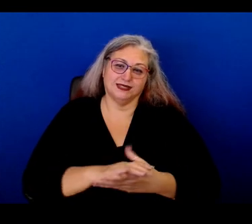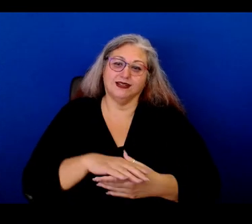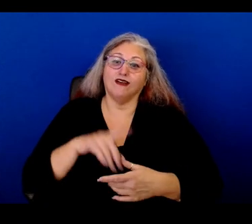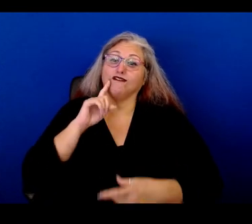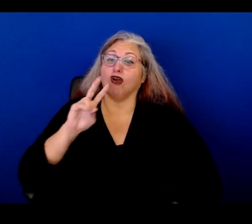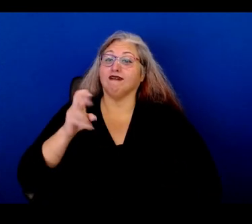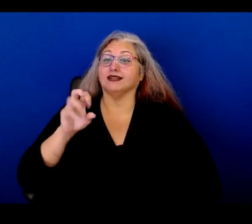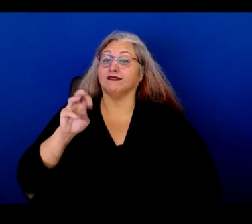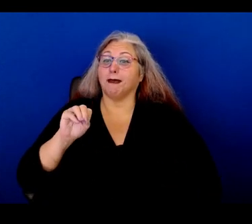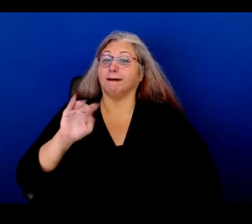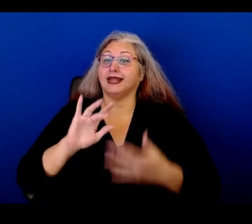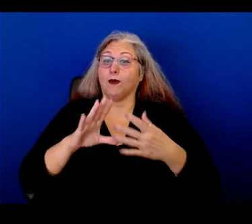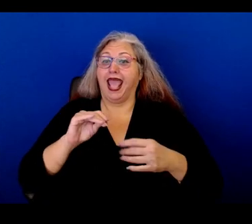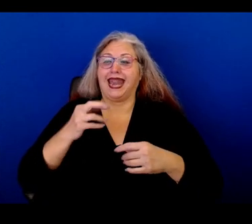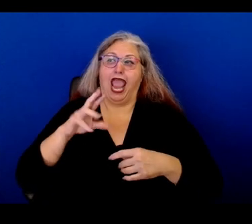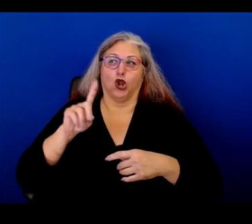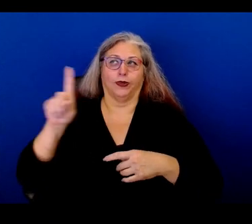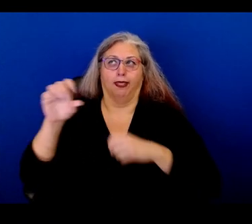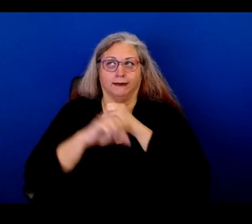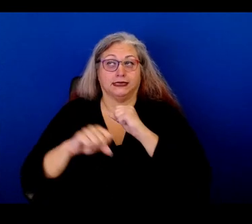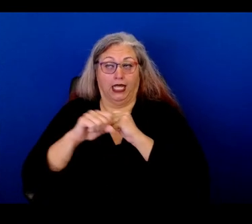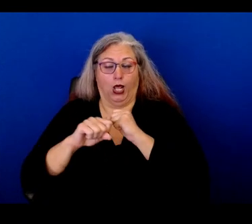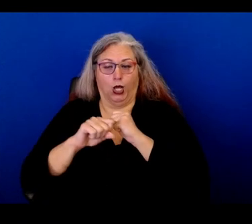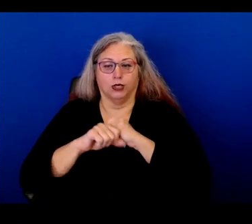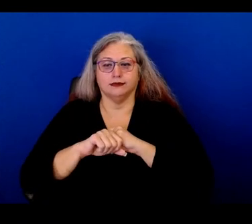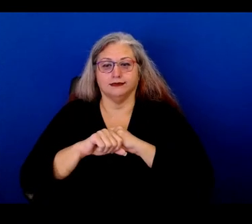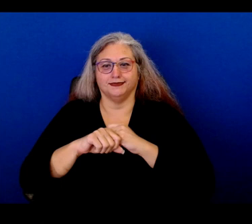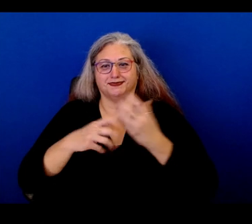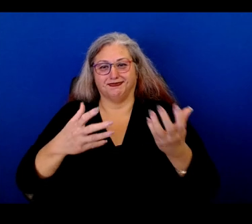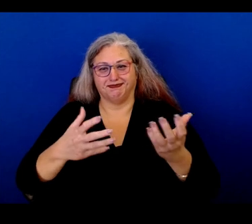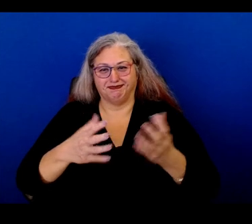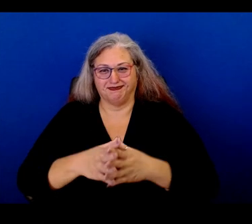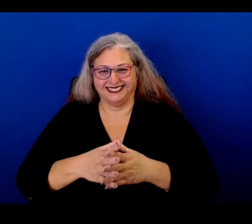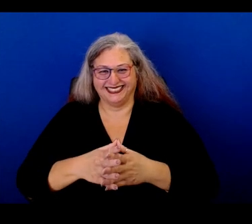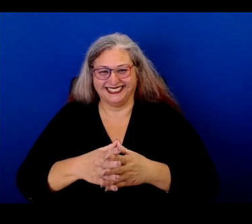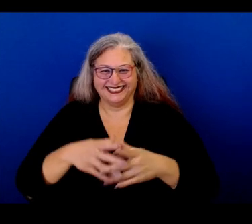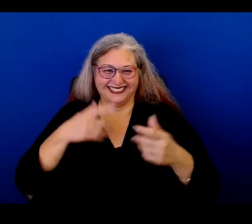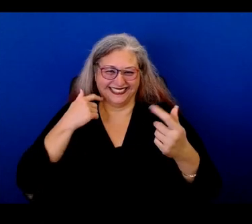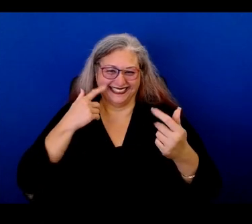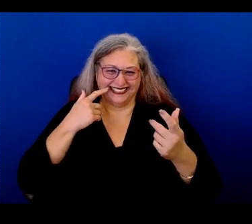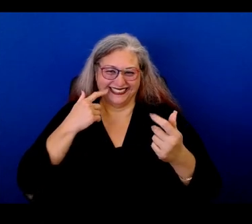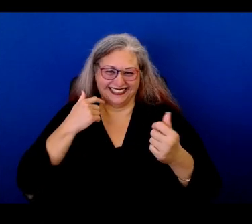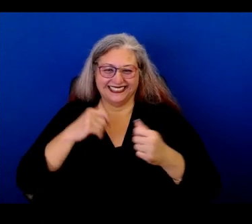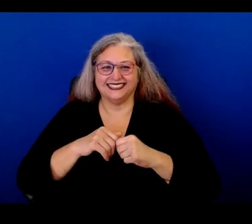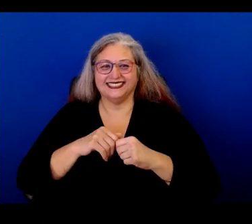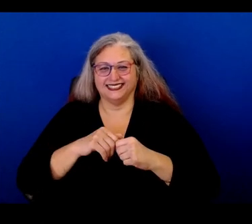the Mosquito. We bless you. Thank you.